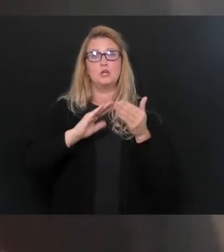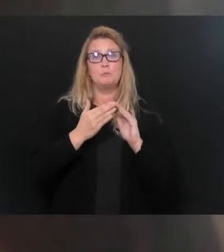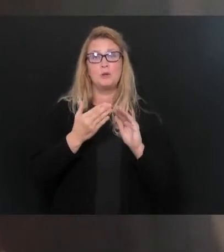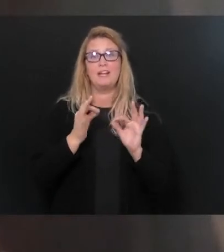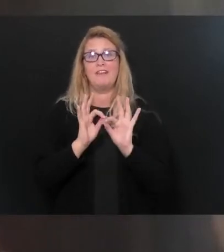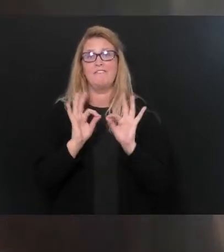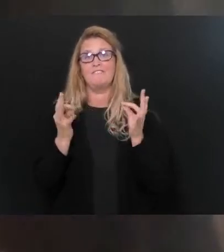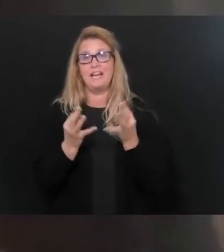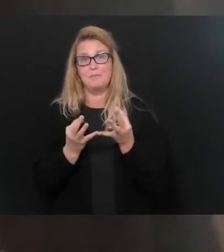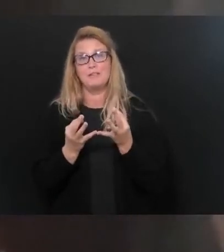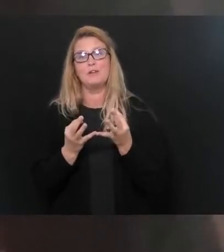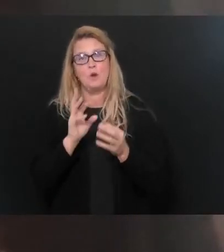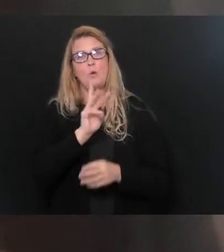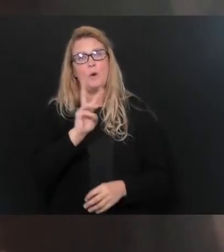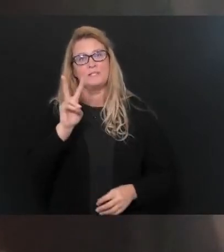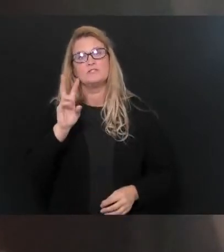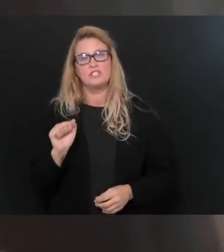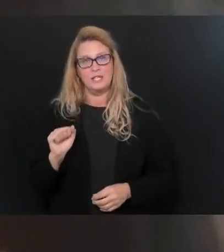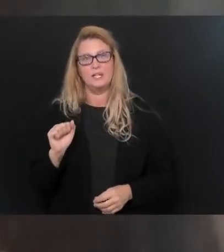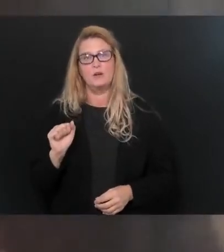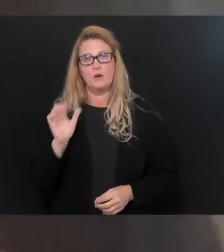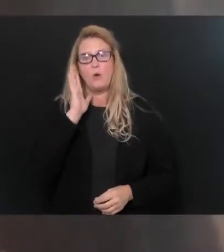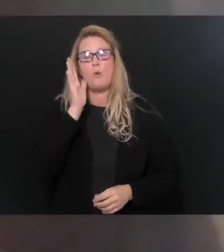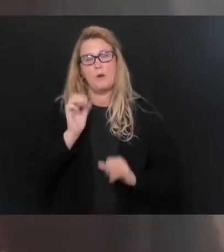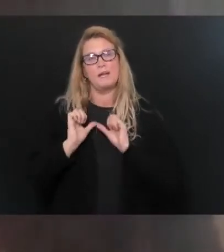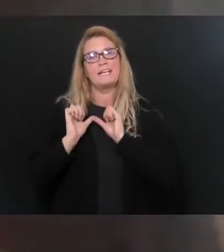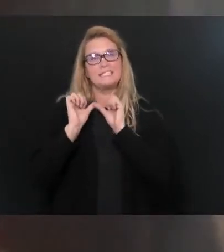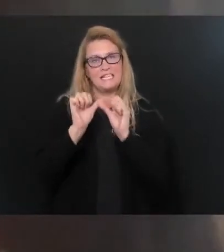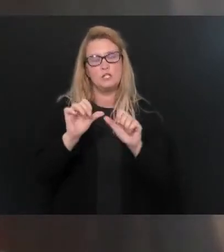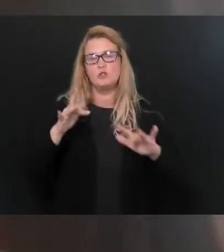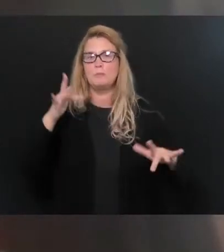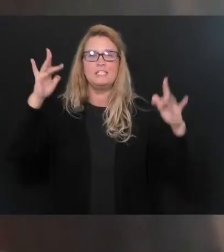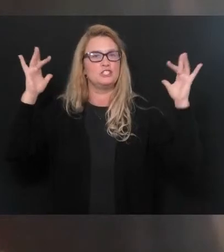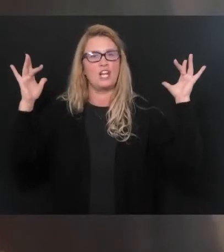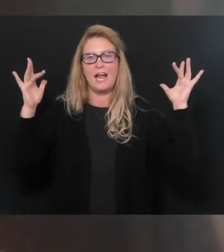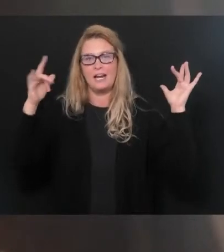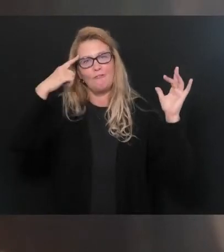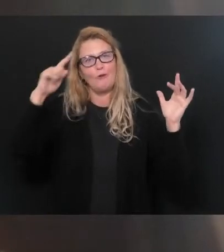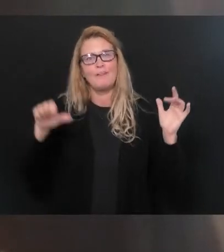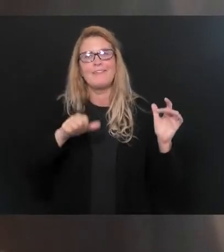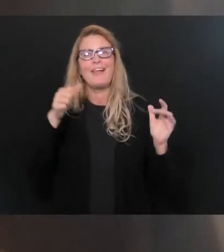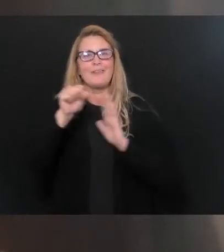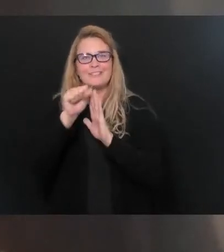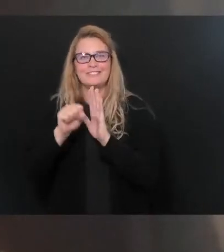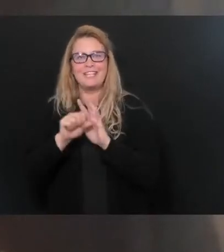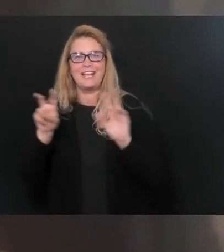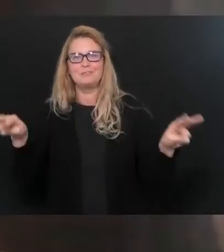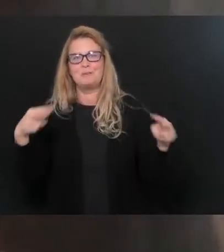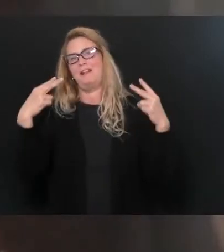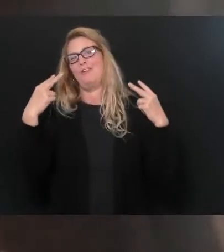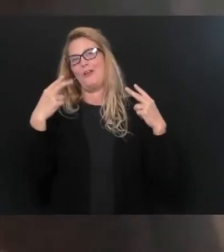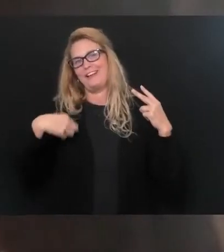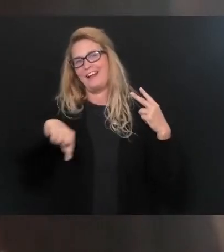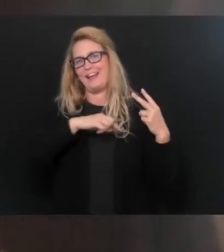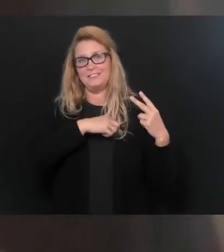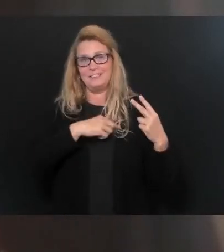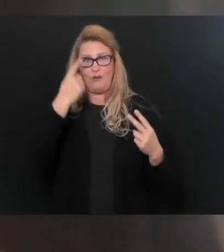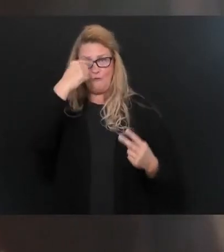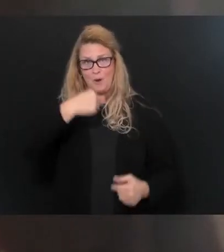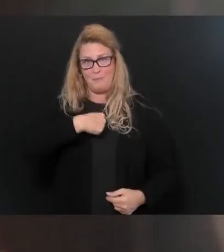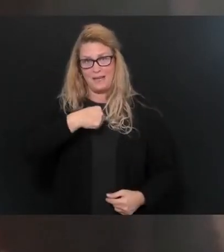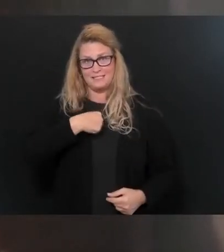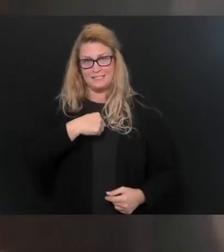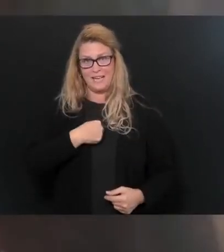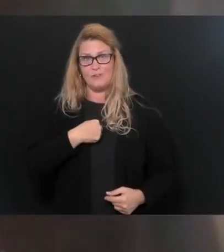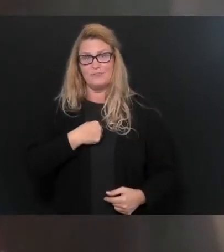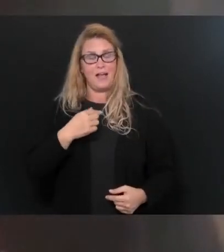one of us have, West Virginia, you will continue to shine for the rest of the country. And for me as a citizen, I could not